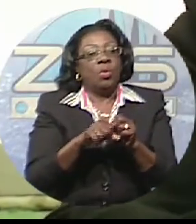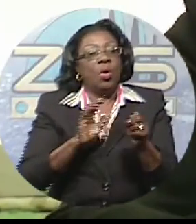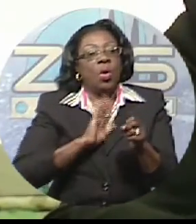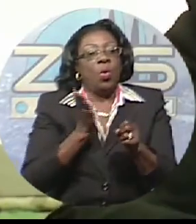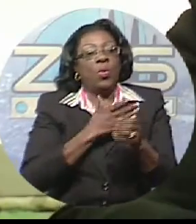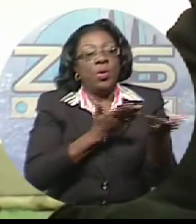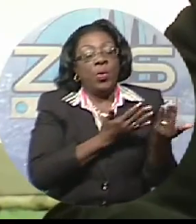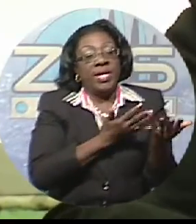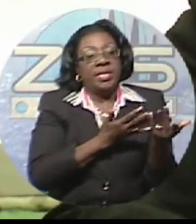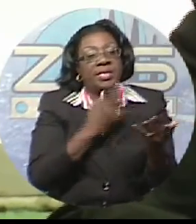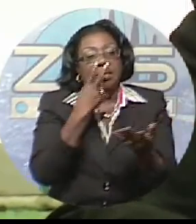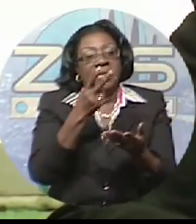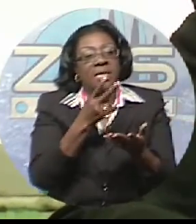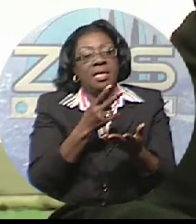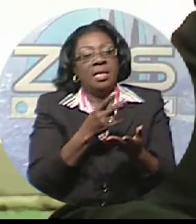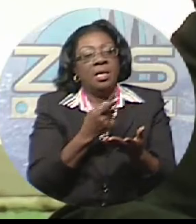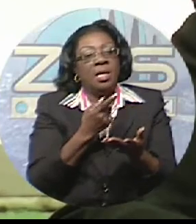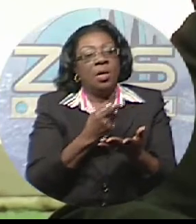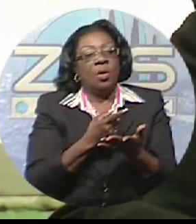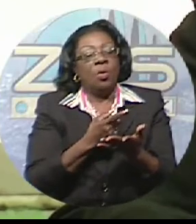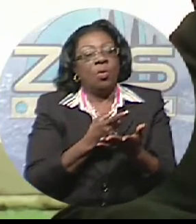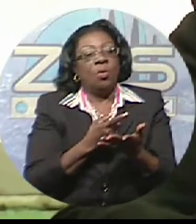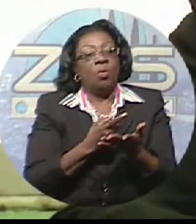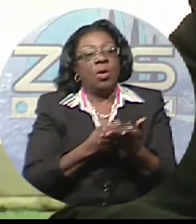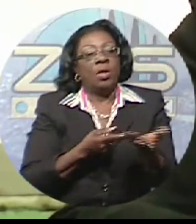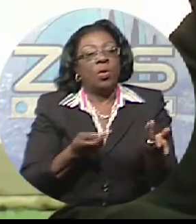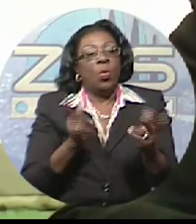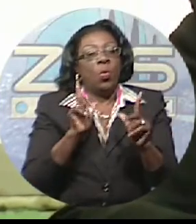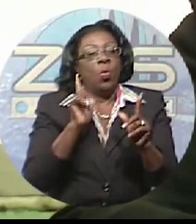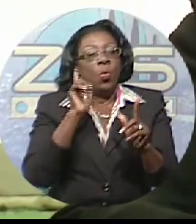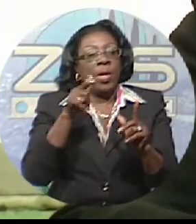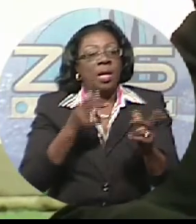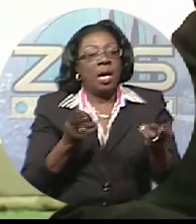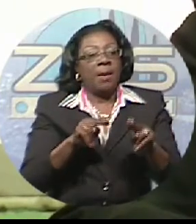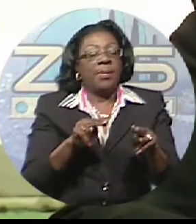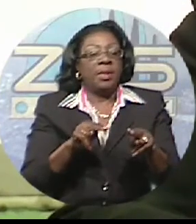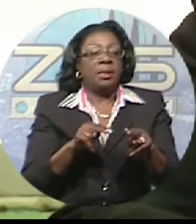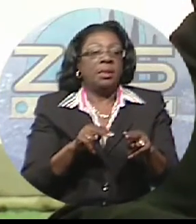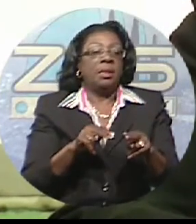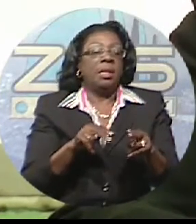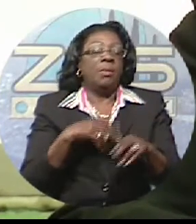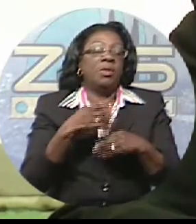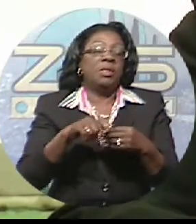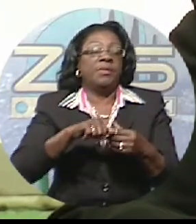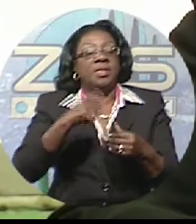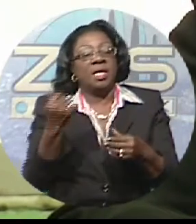we wait to see the realization of some of these other things that he's talking about.